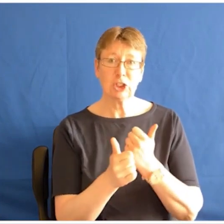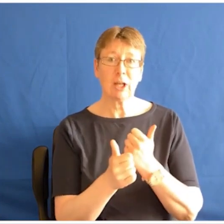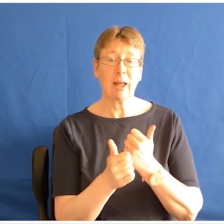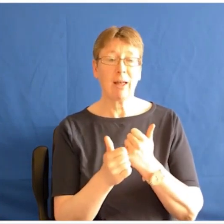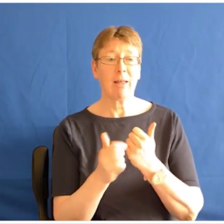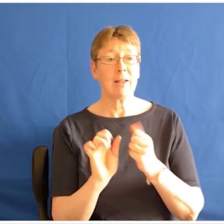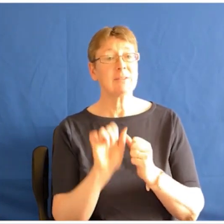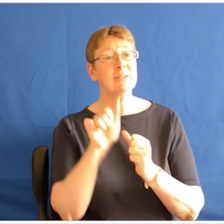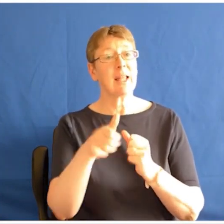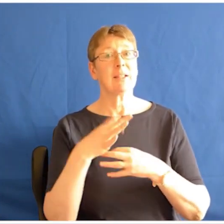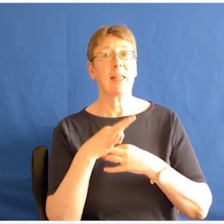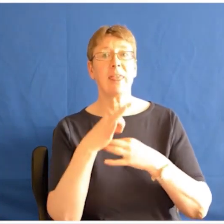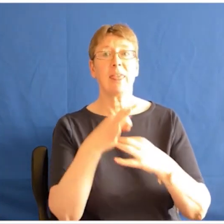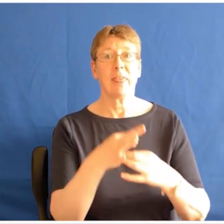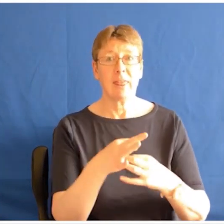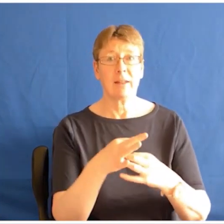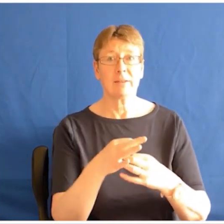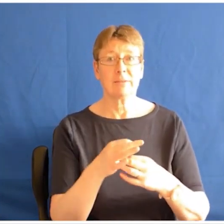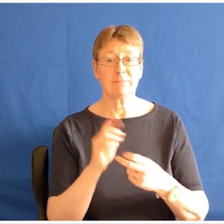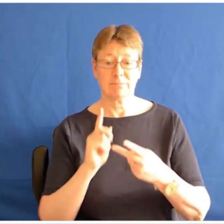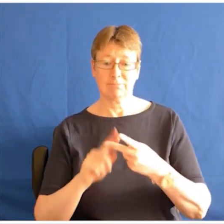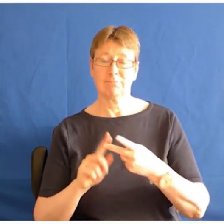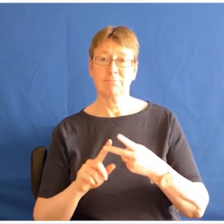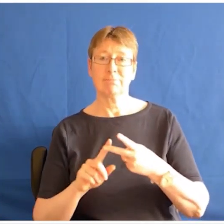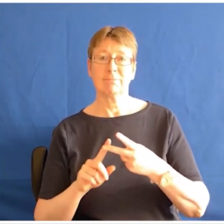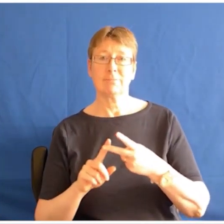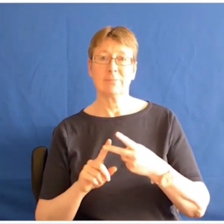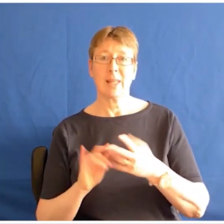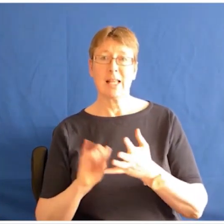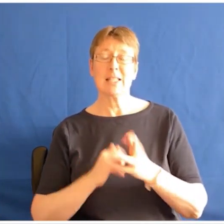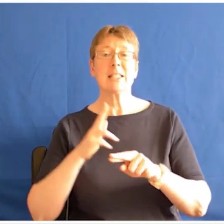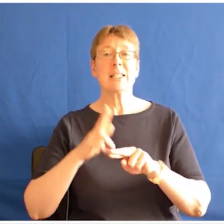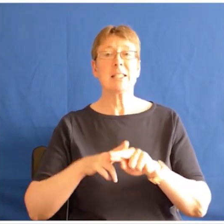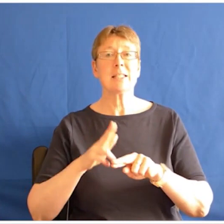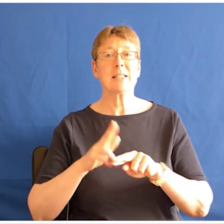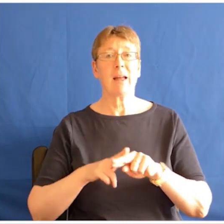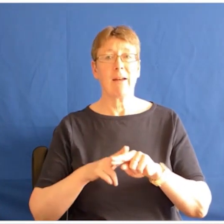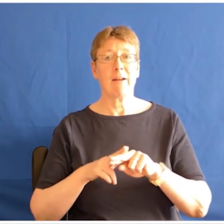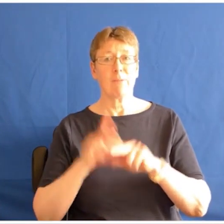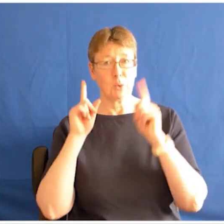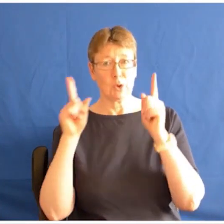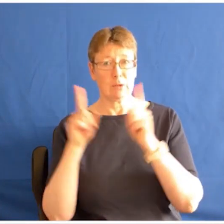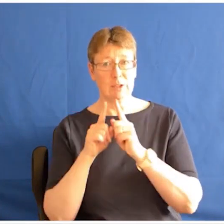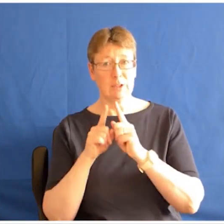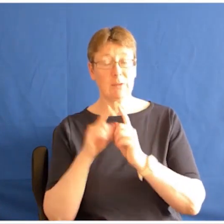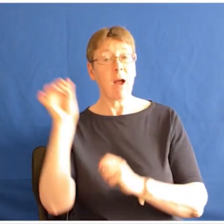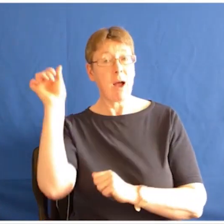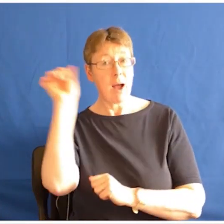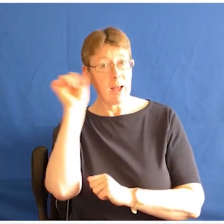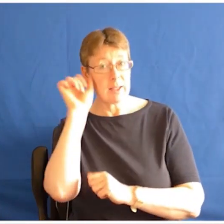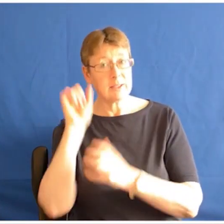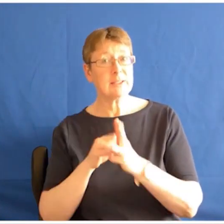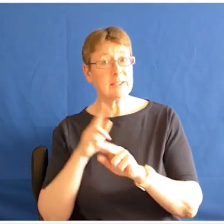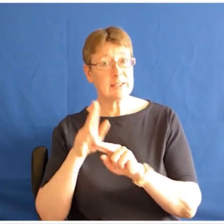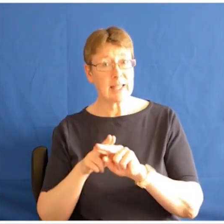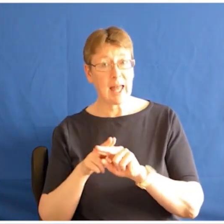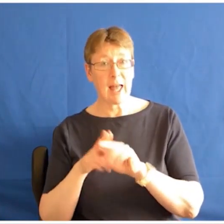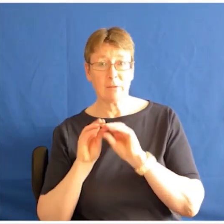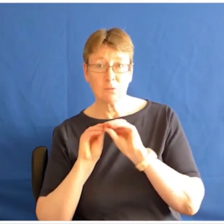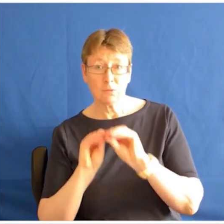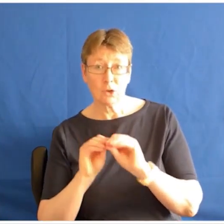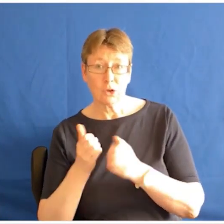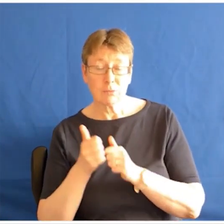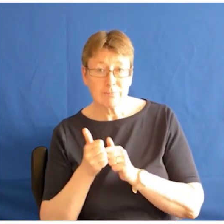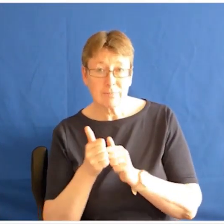to wherever you go next. The second group is the staff of the university, not just the academic staff who've taught you